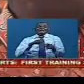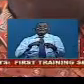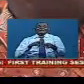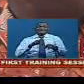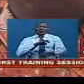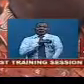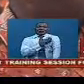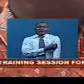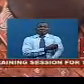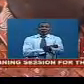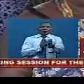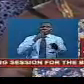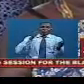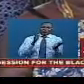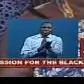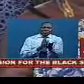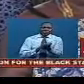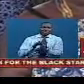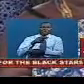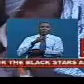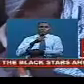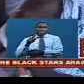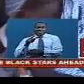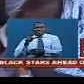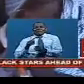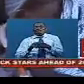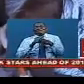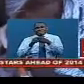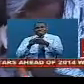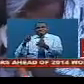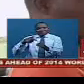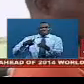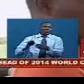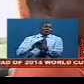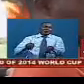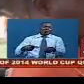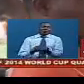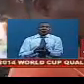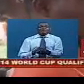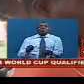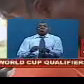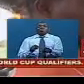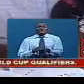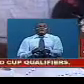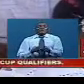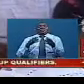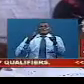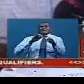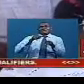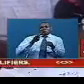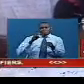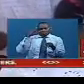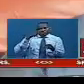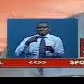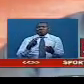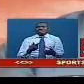Mr. Benjamin Dagadu, congratulated Goil for being a leader in the petroleum industry and also creating jobs for